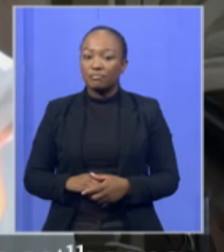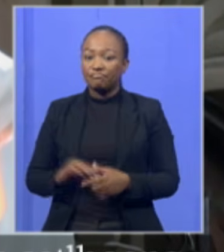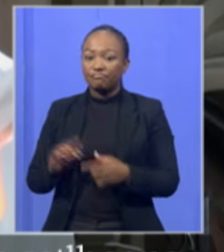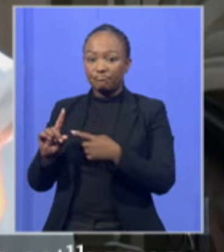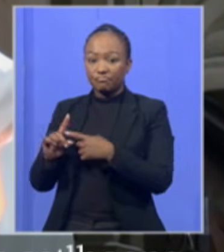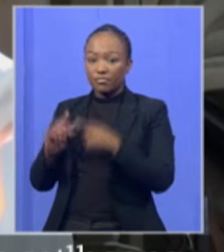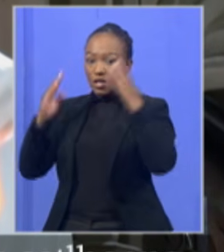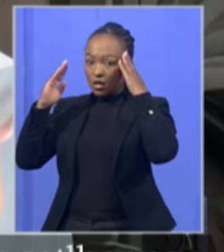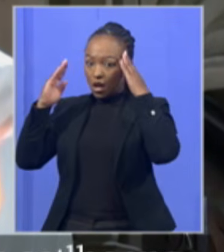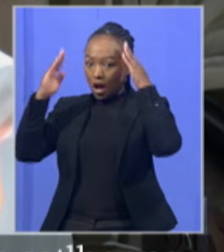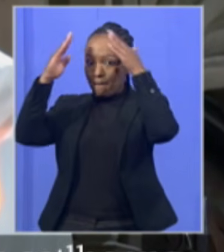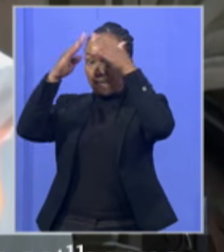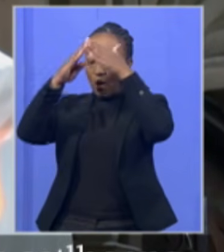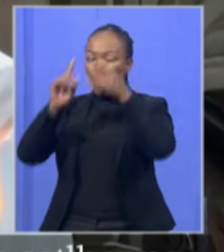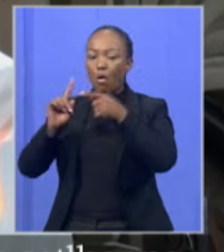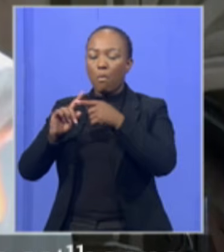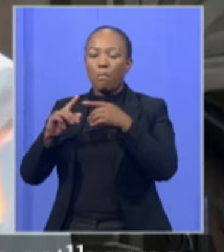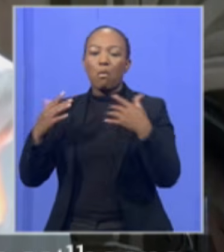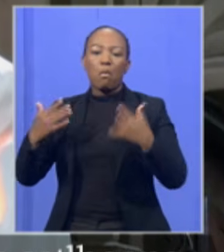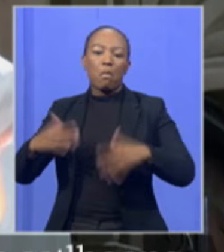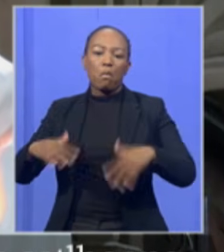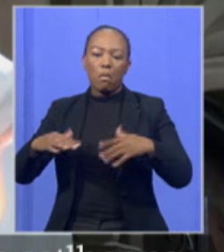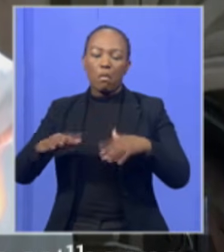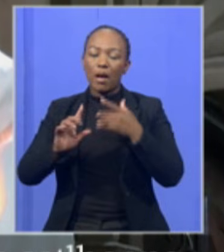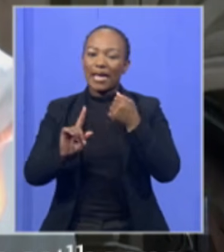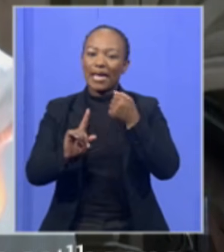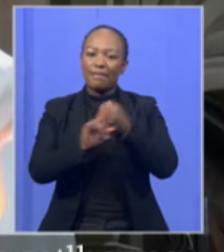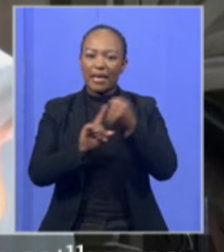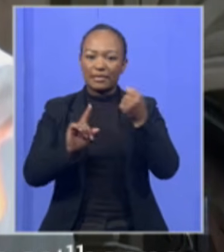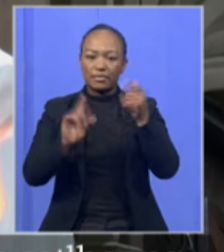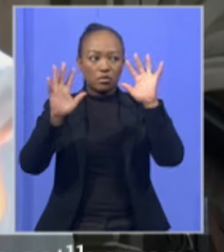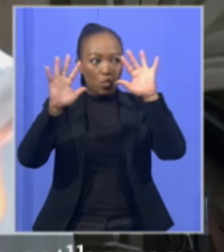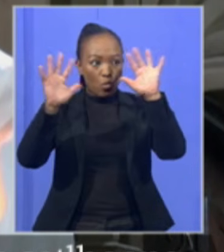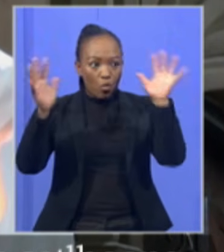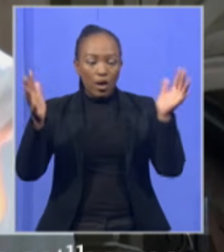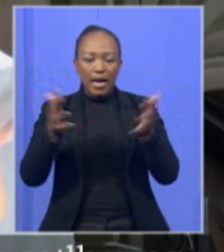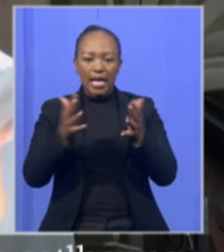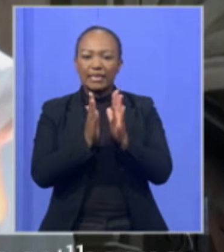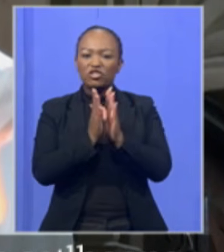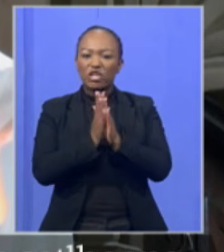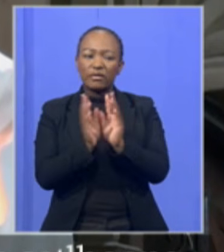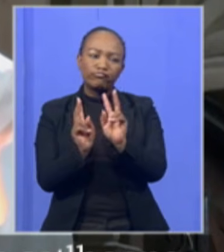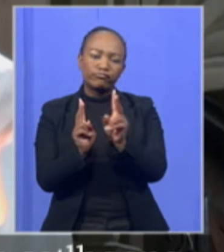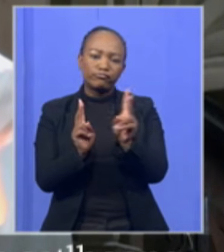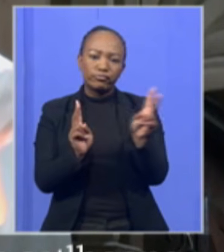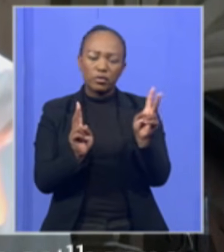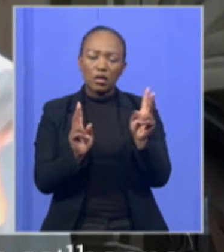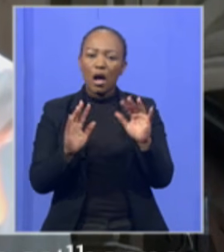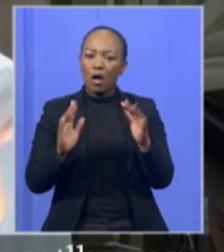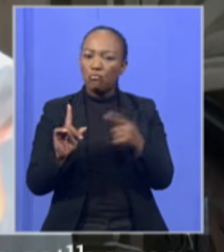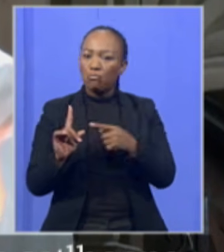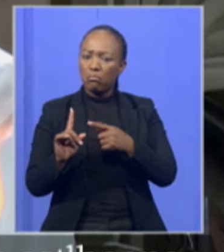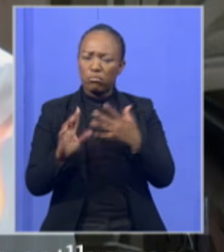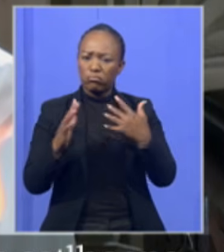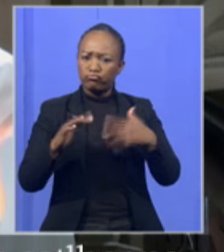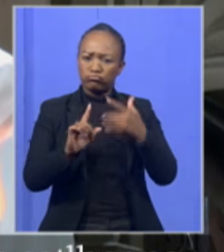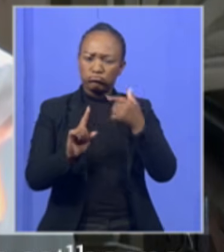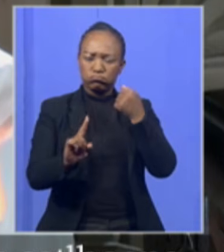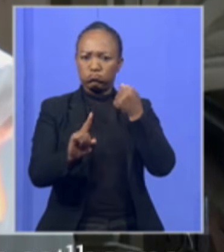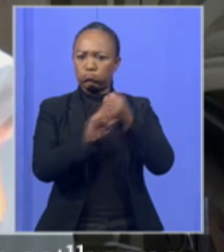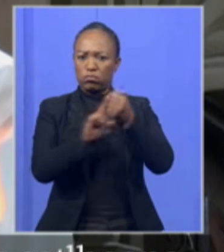at large in the sense that it was revolutionary.